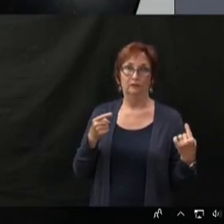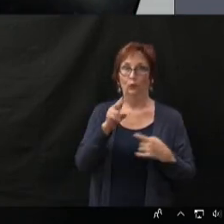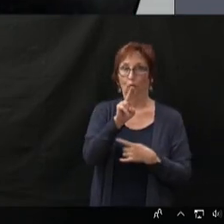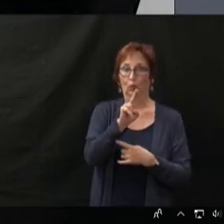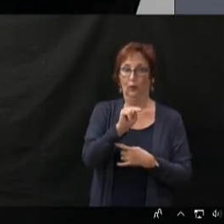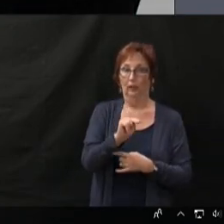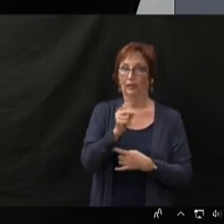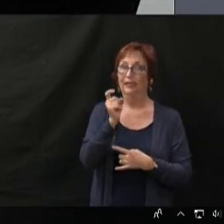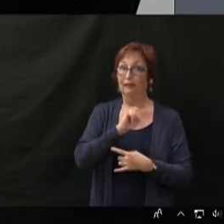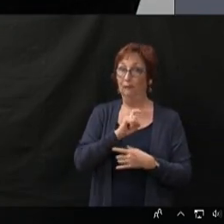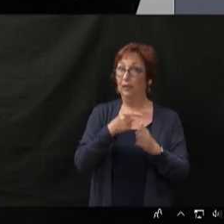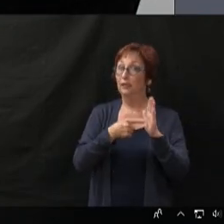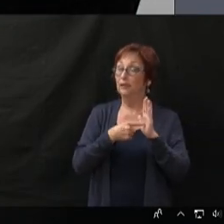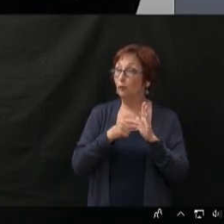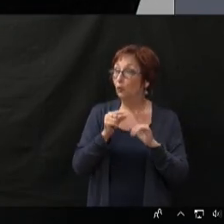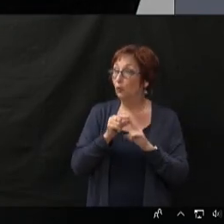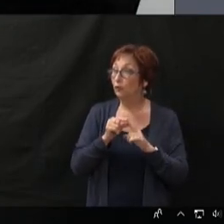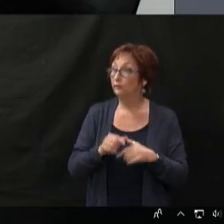example word.